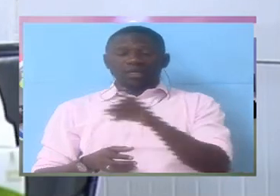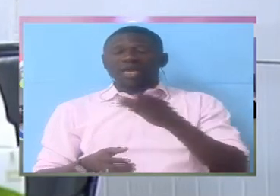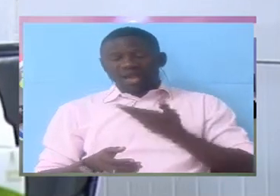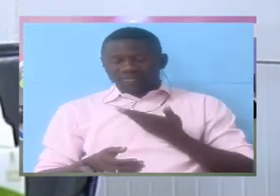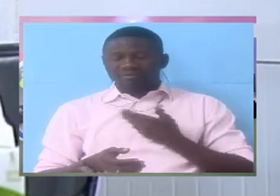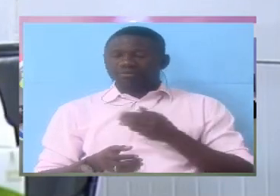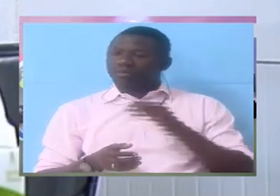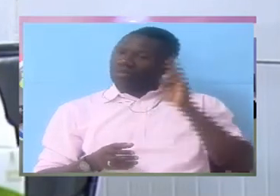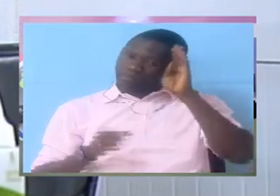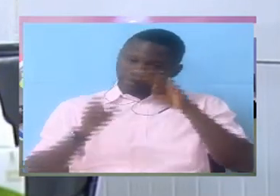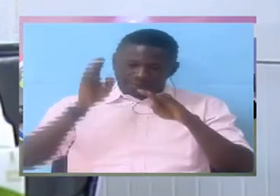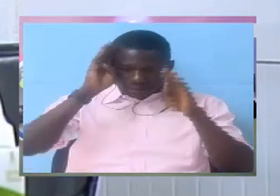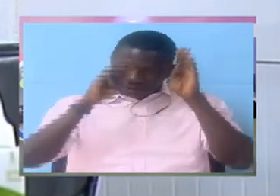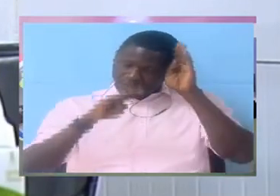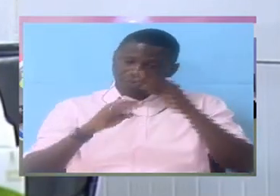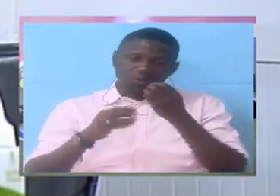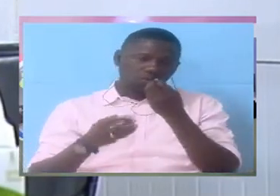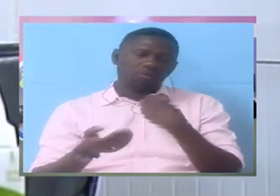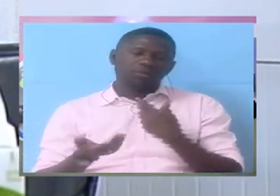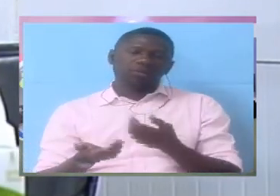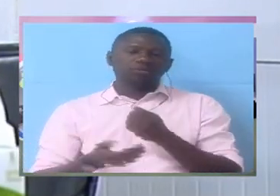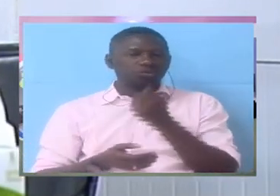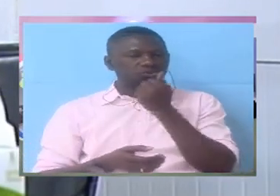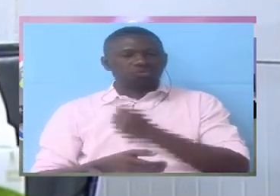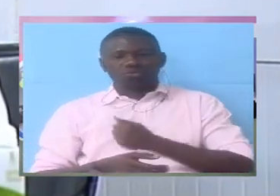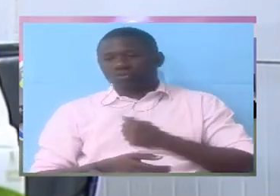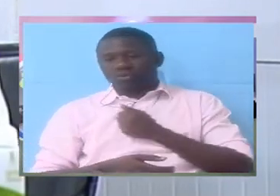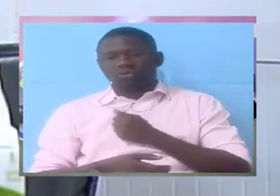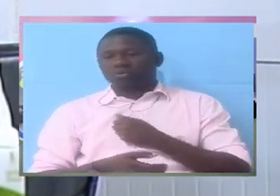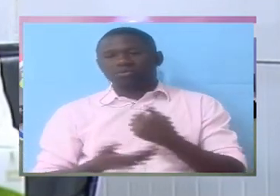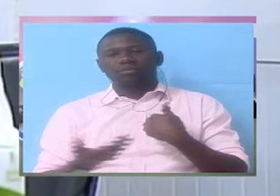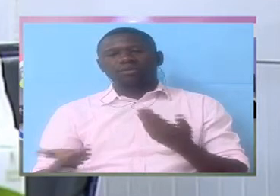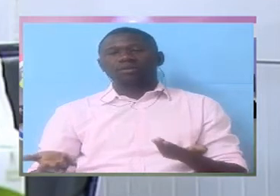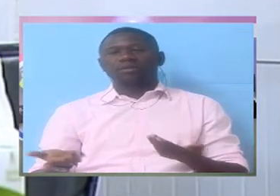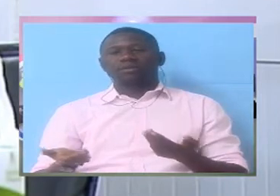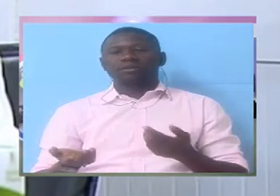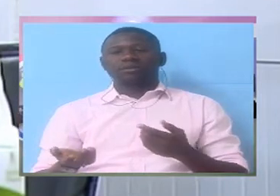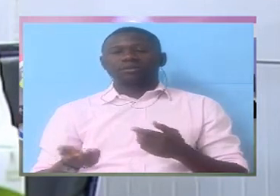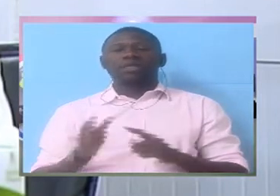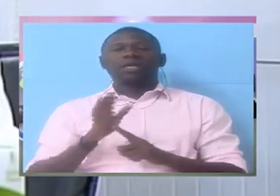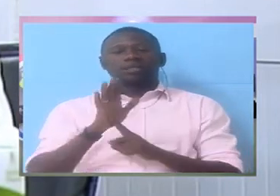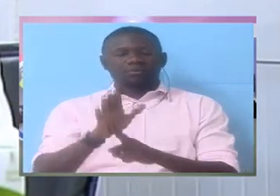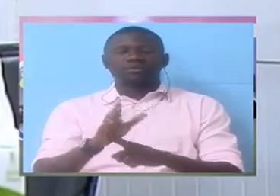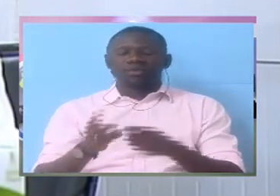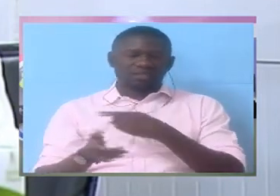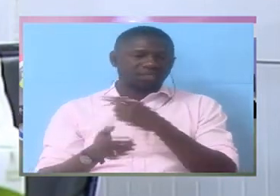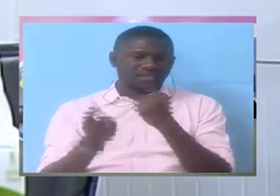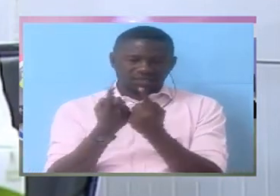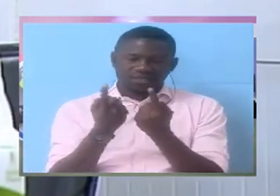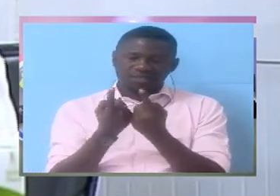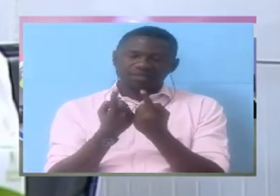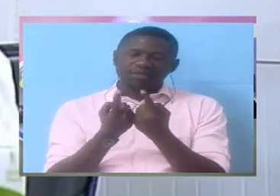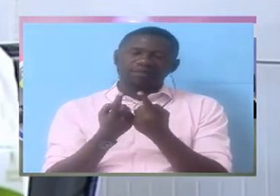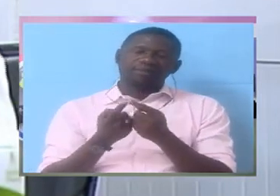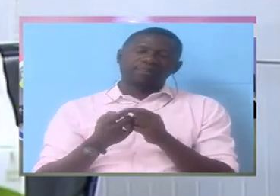me. Inatante bolo osai. So these are kinds of things